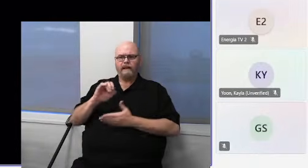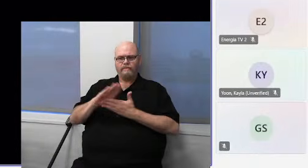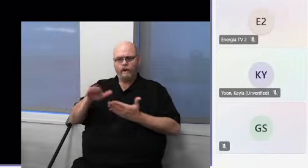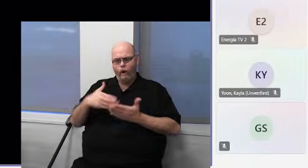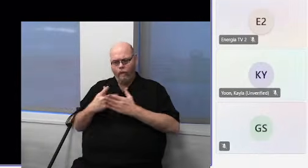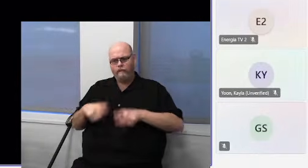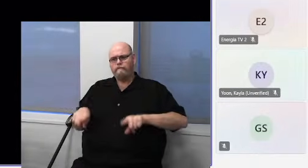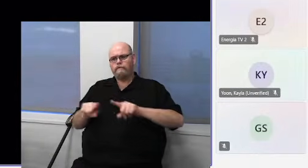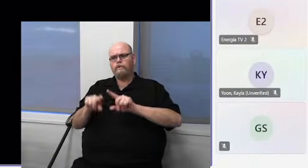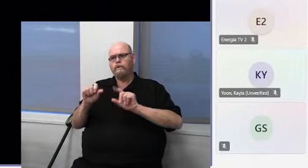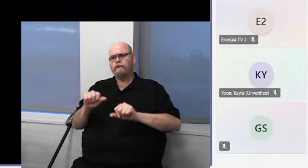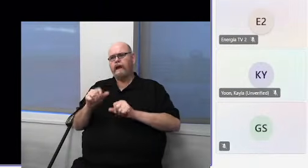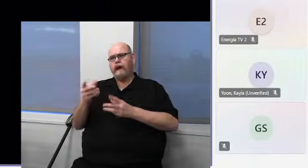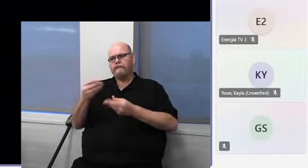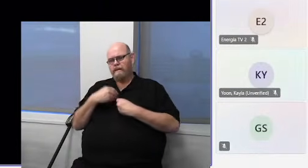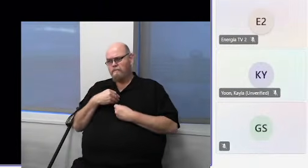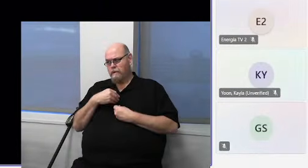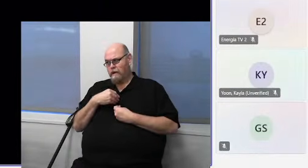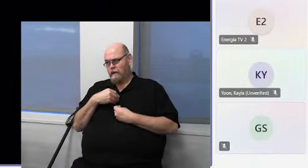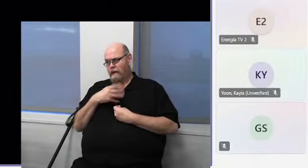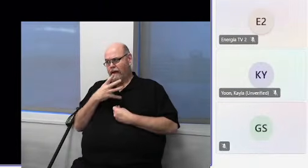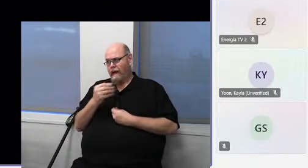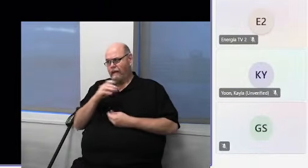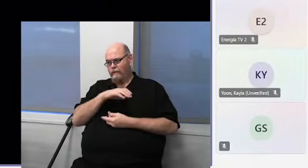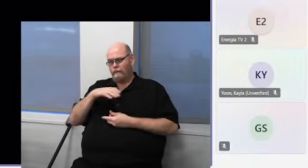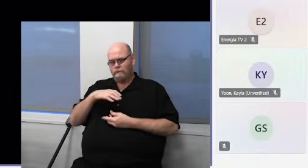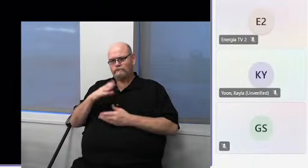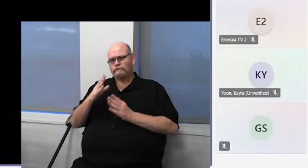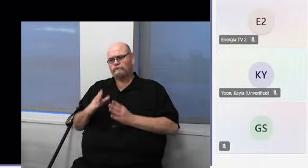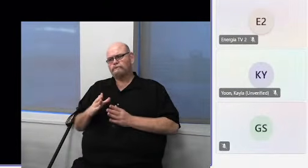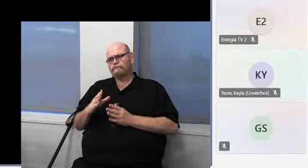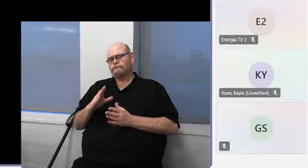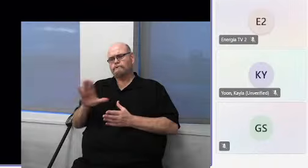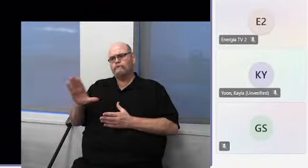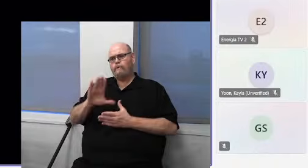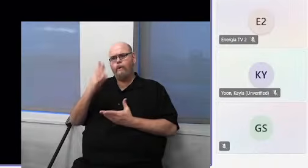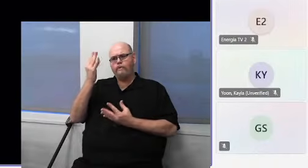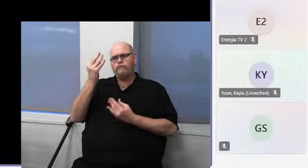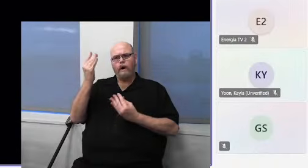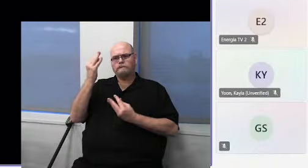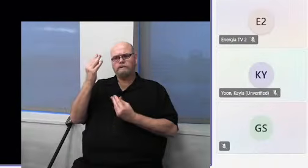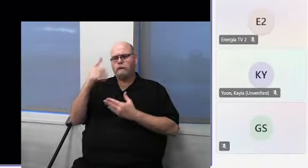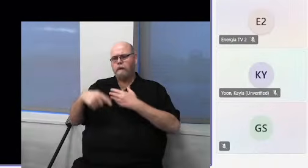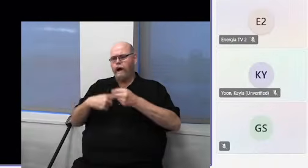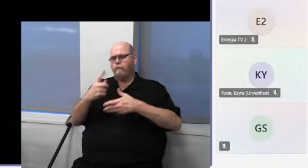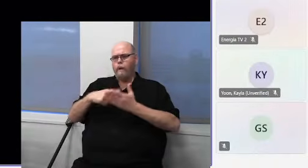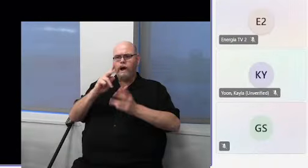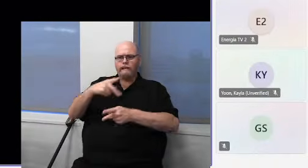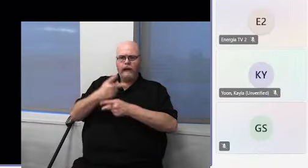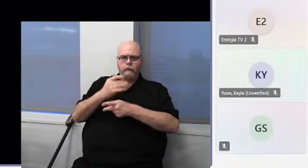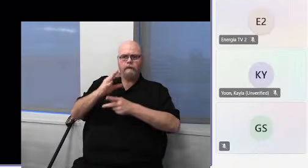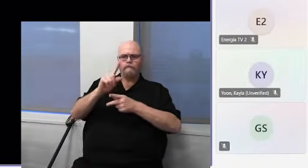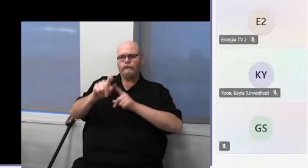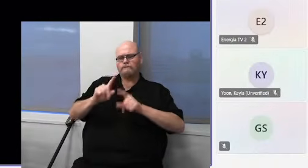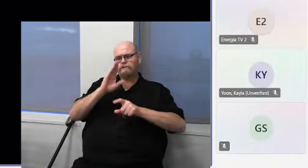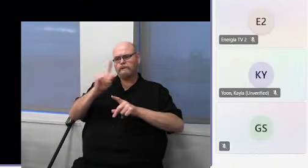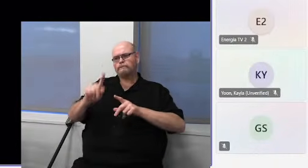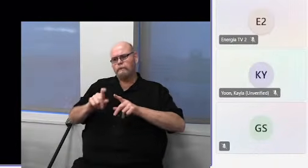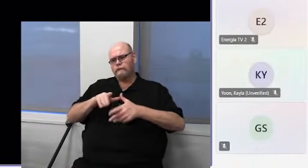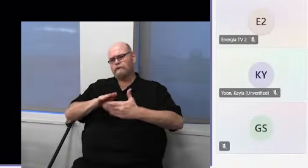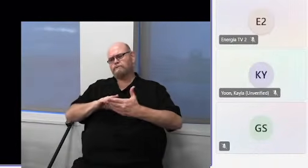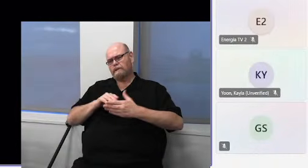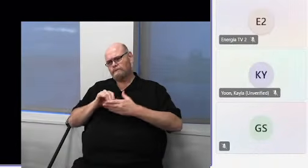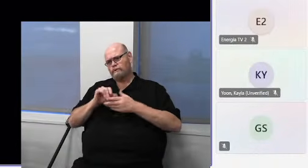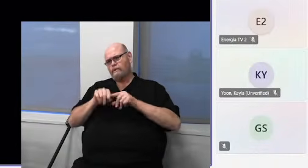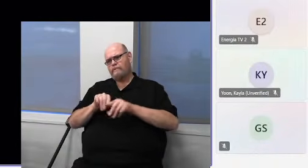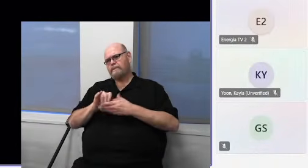by which you all can give me and the commissioners your thoughts about types of questions that